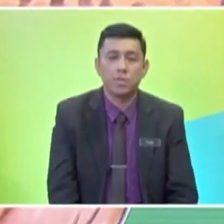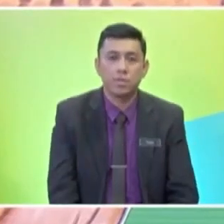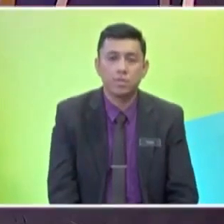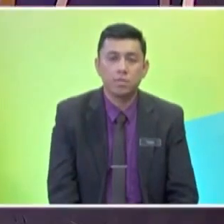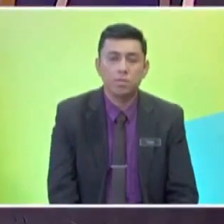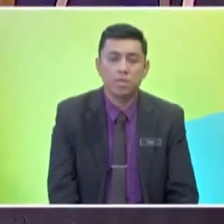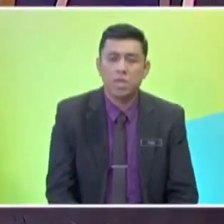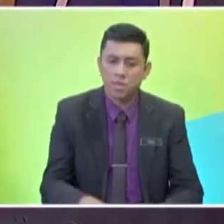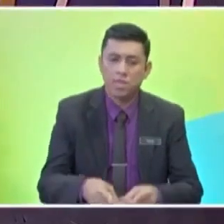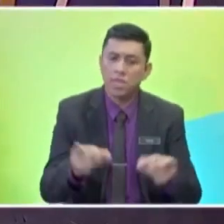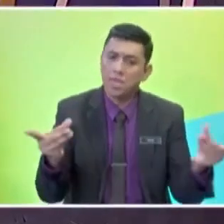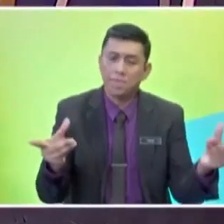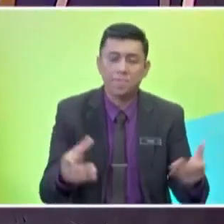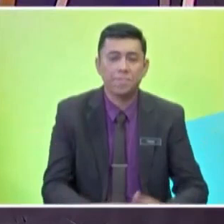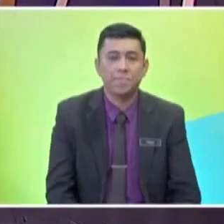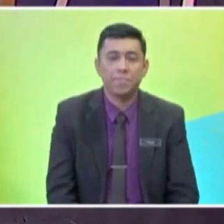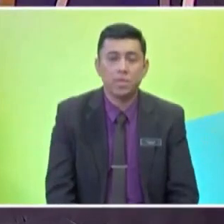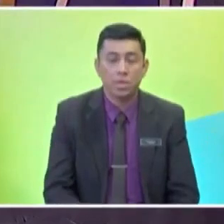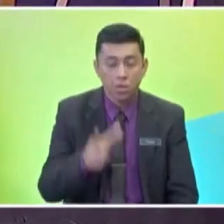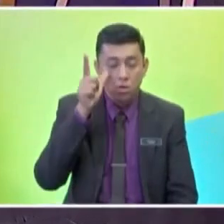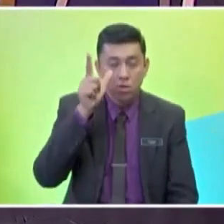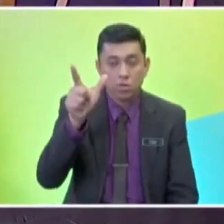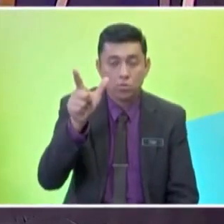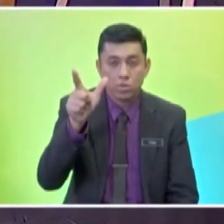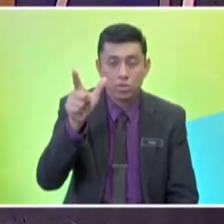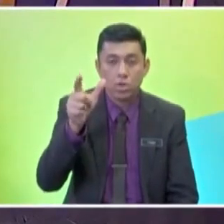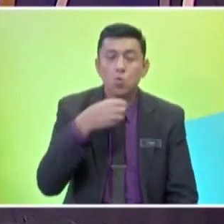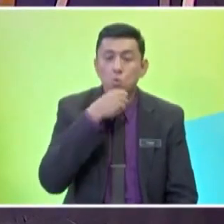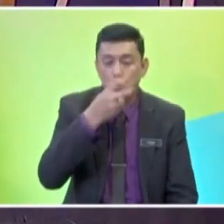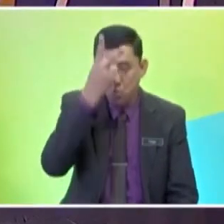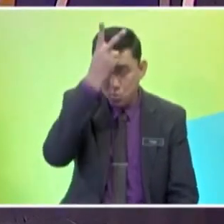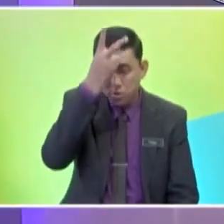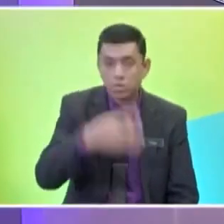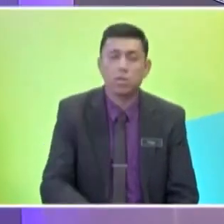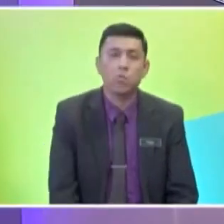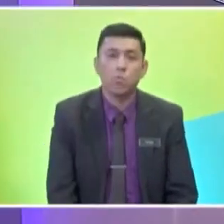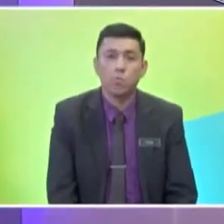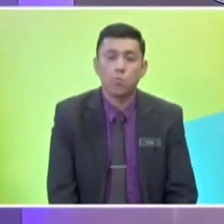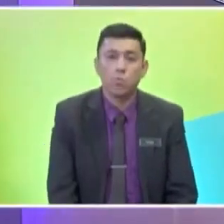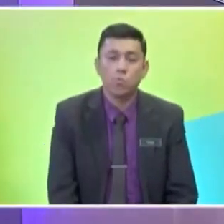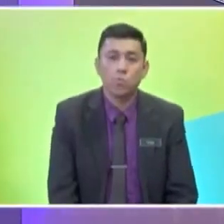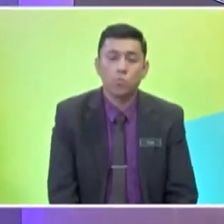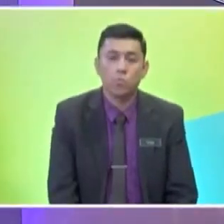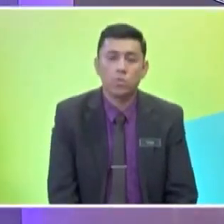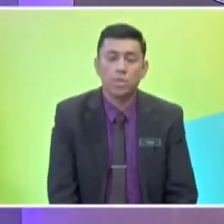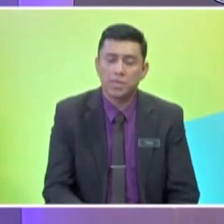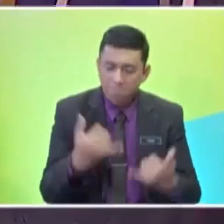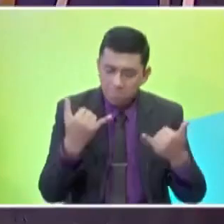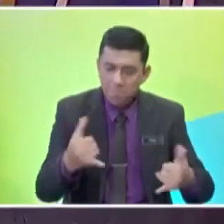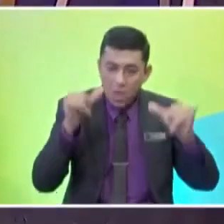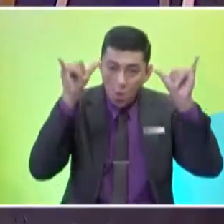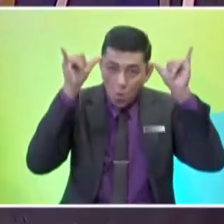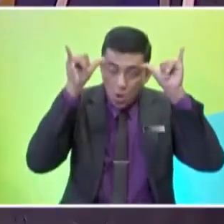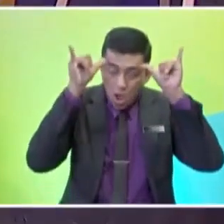one. Okay. Another one? Just now we look at the body parts of a goat. Let's try with a cow. Okay. Okay. All